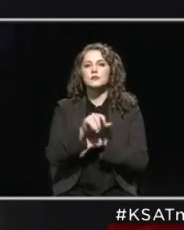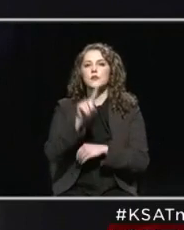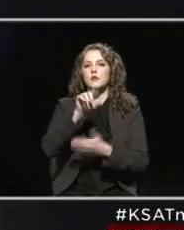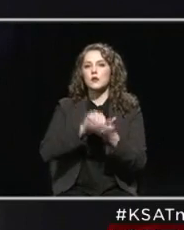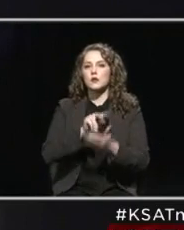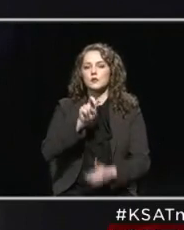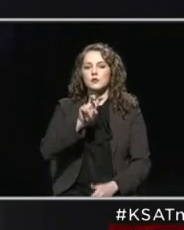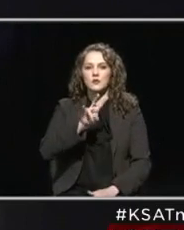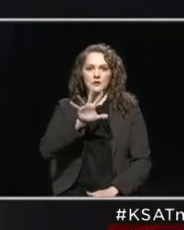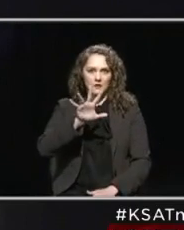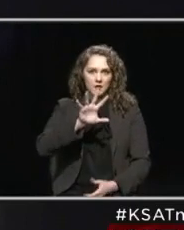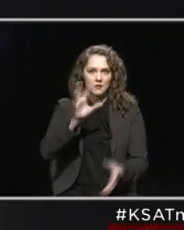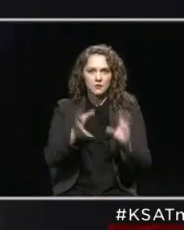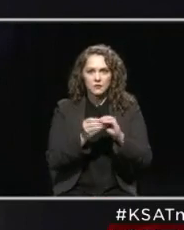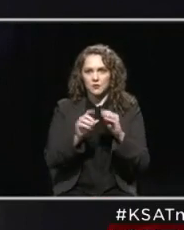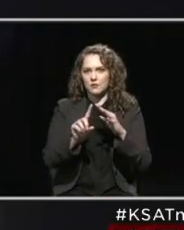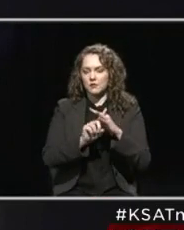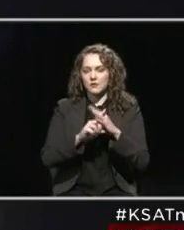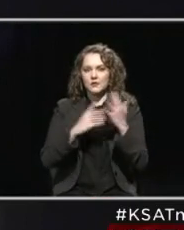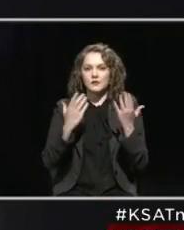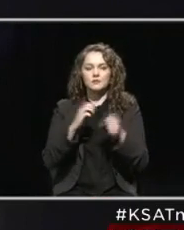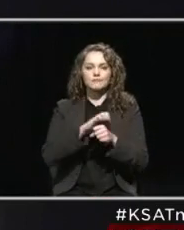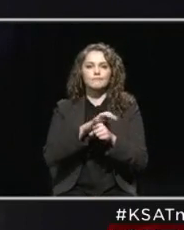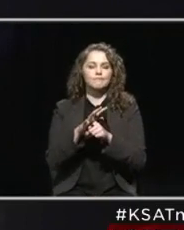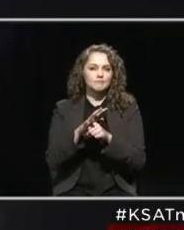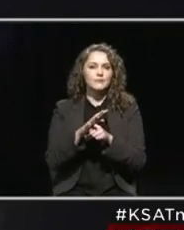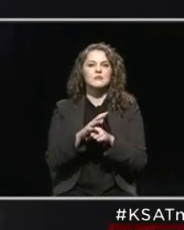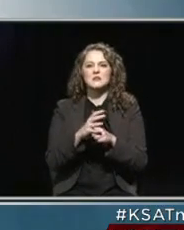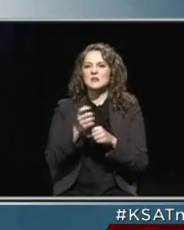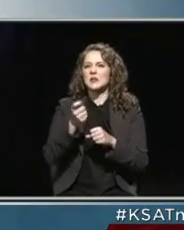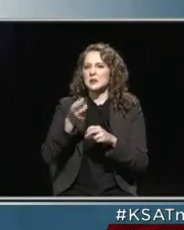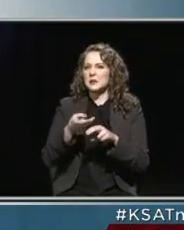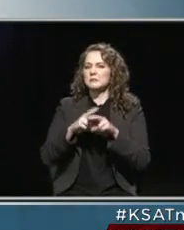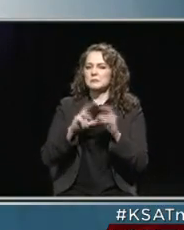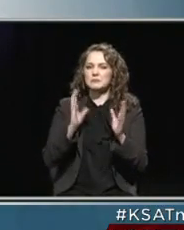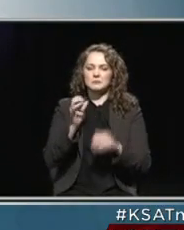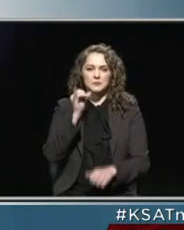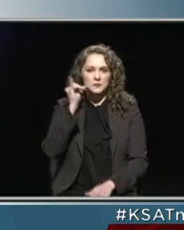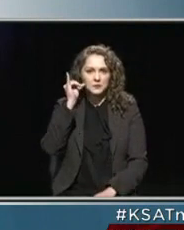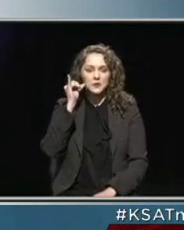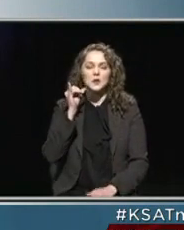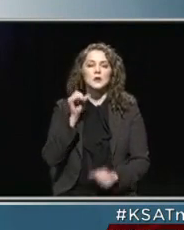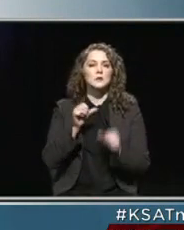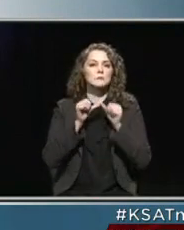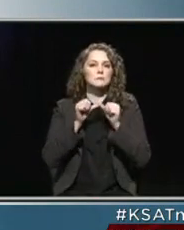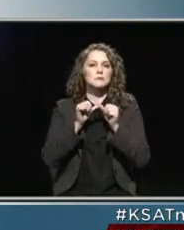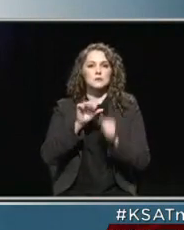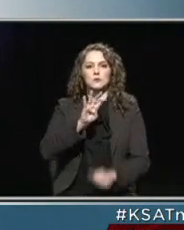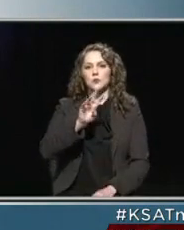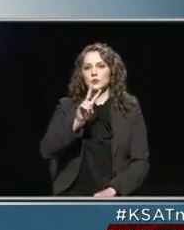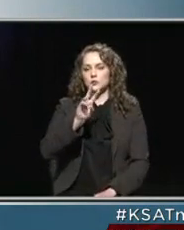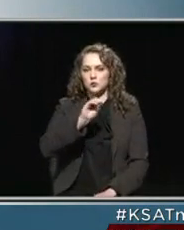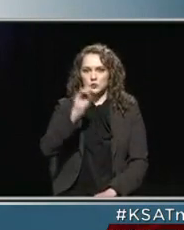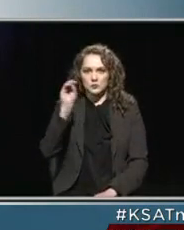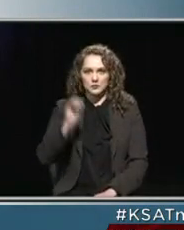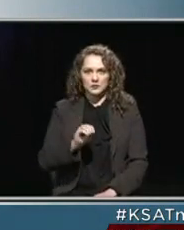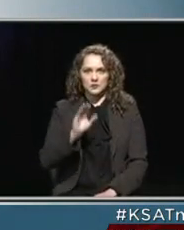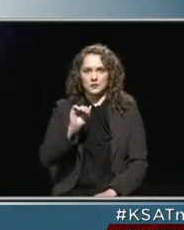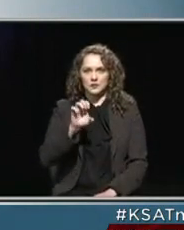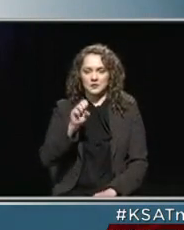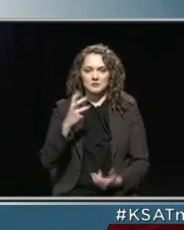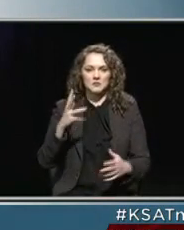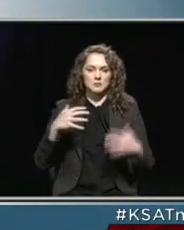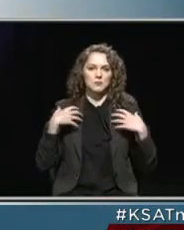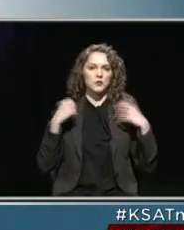total cases of COVID-19 in our community. That's up modestly from yesterday. We're holding steady at 42% of cases